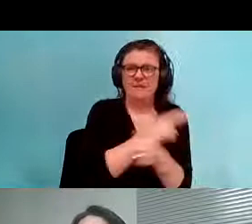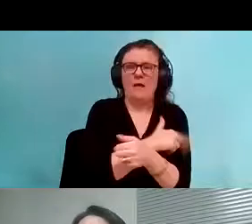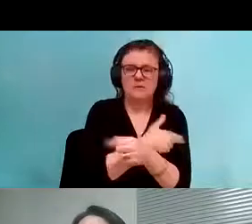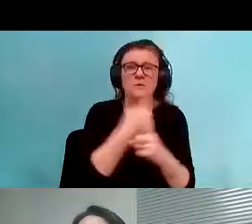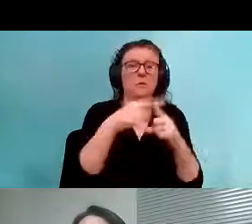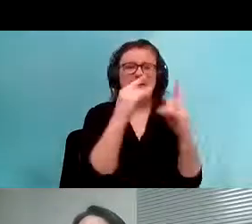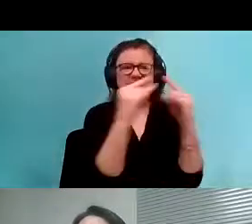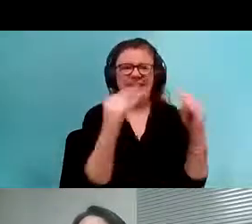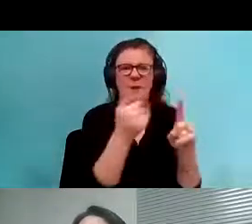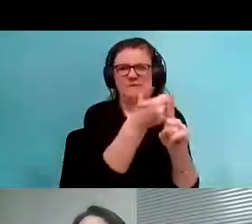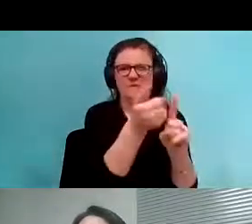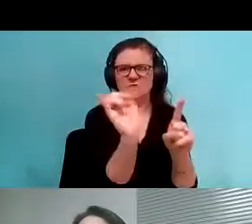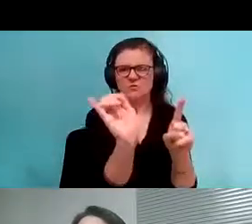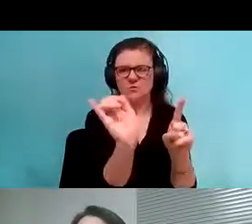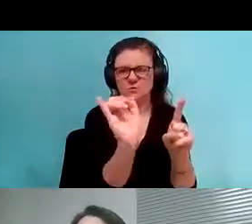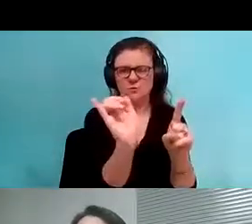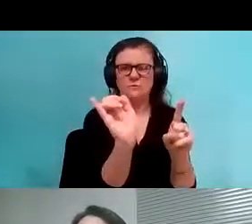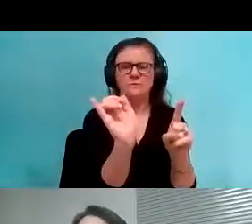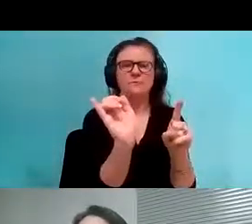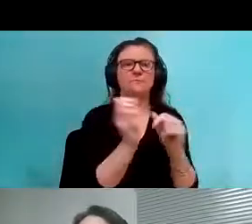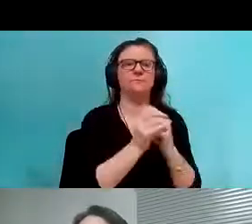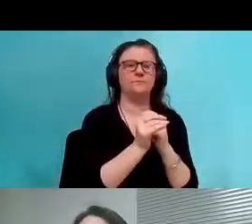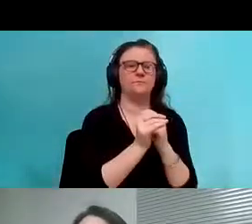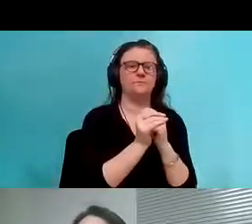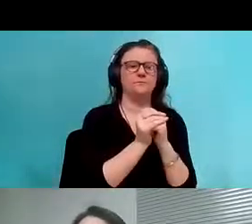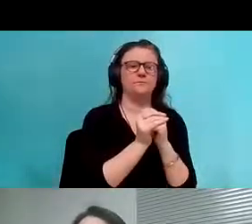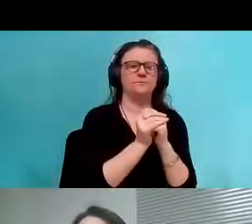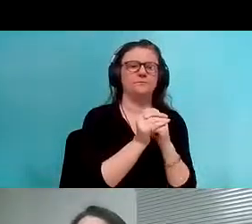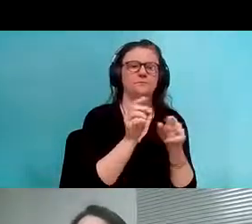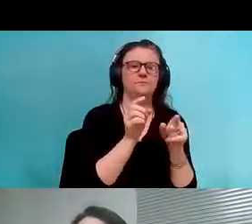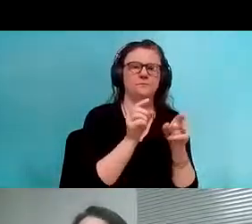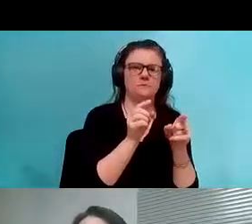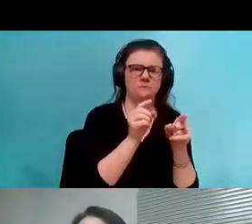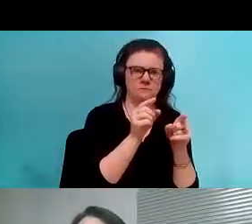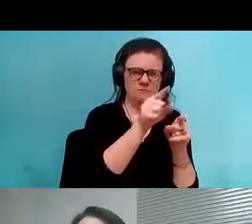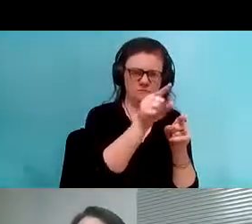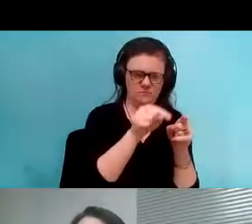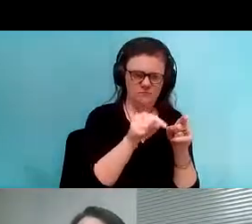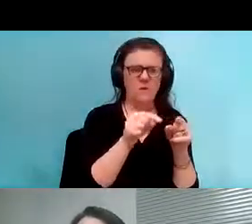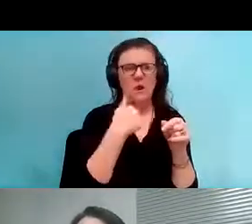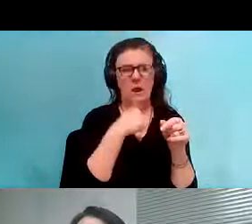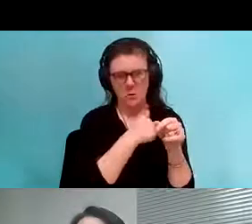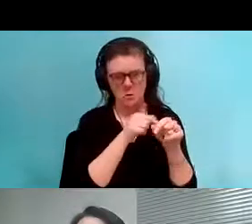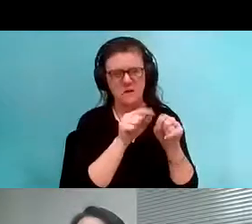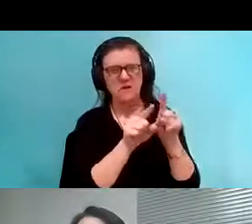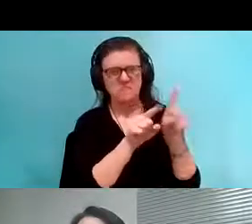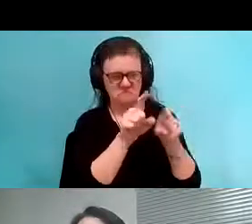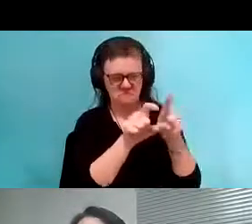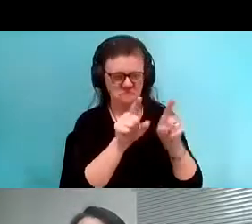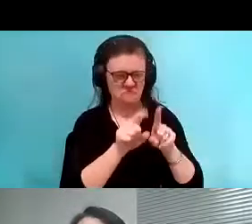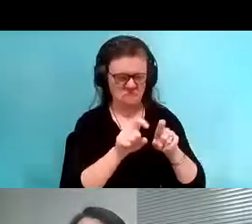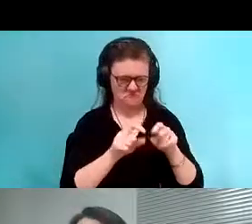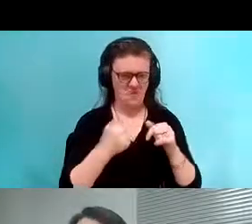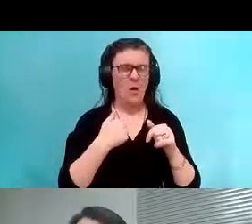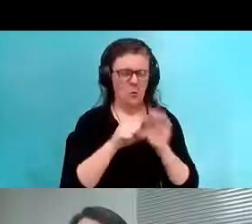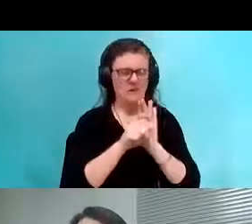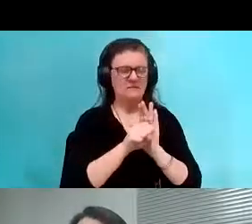Data collection continued until the desired sample size was met. And